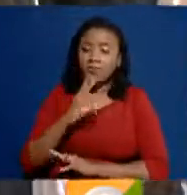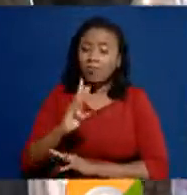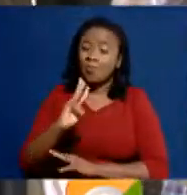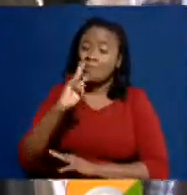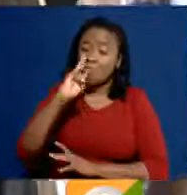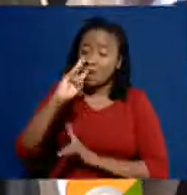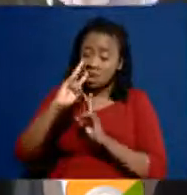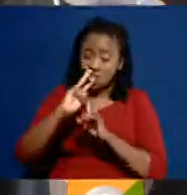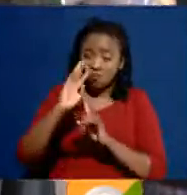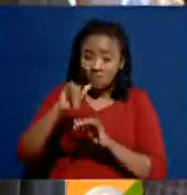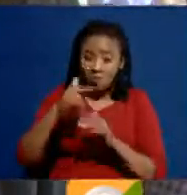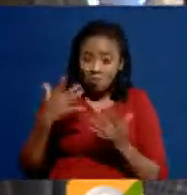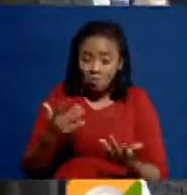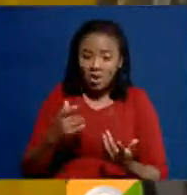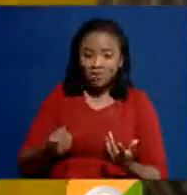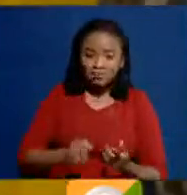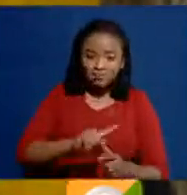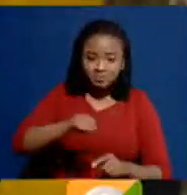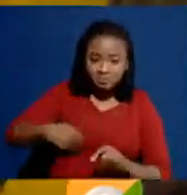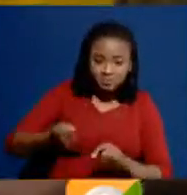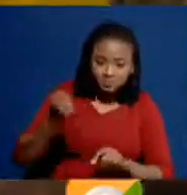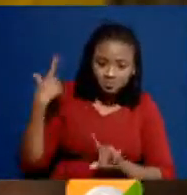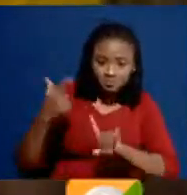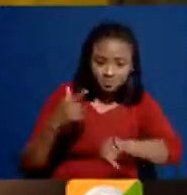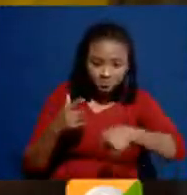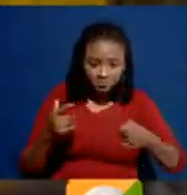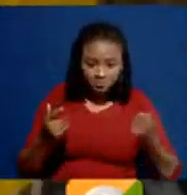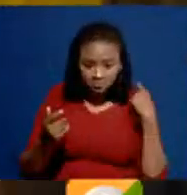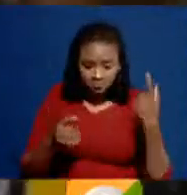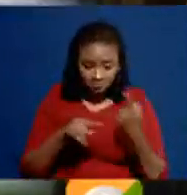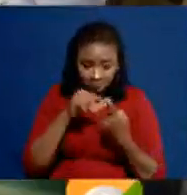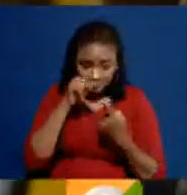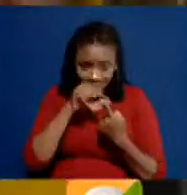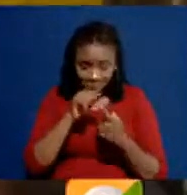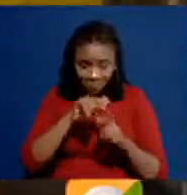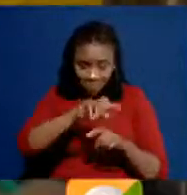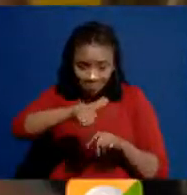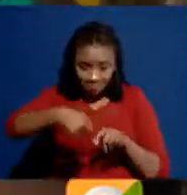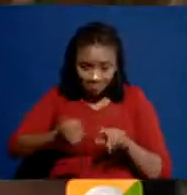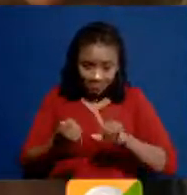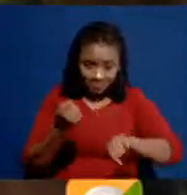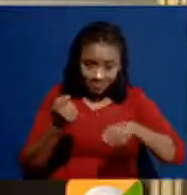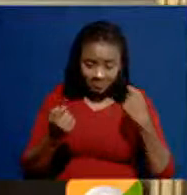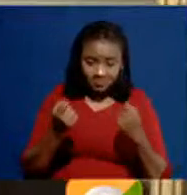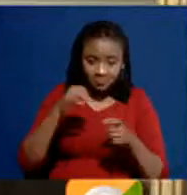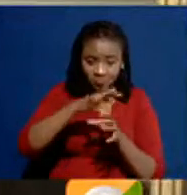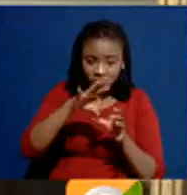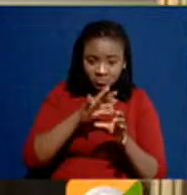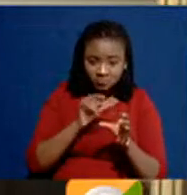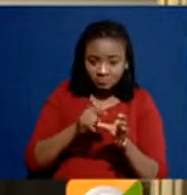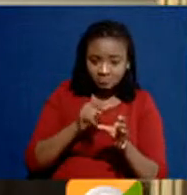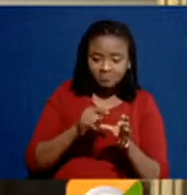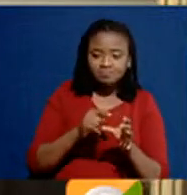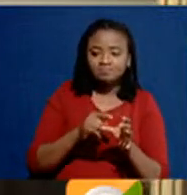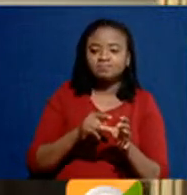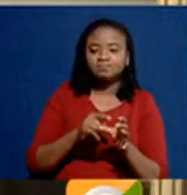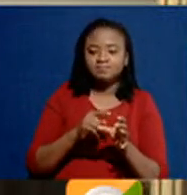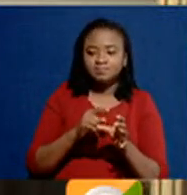Mogeni is the brains behind this project to increase cultivation and consumption of tea. Wine